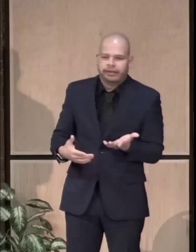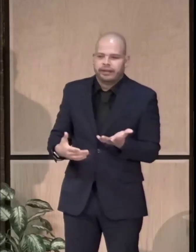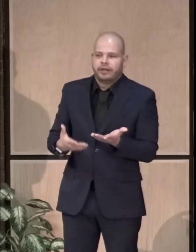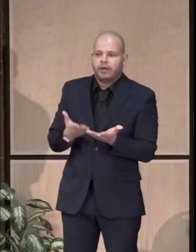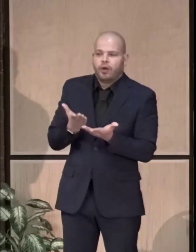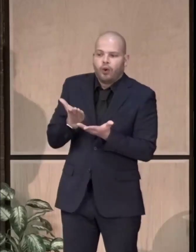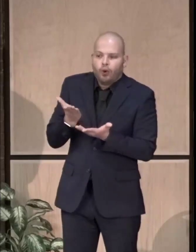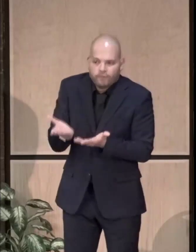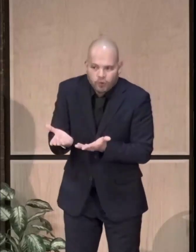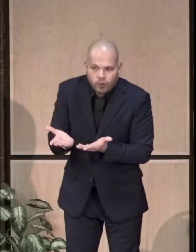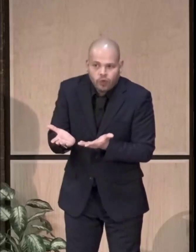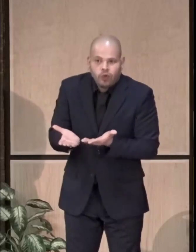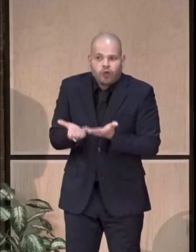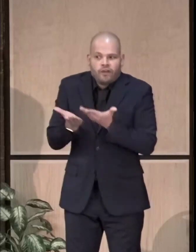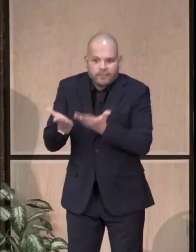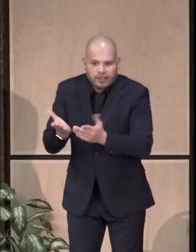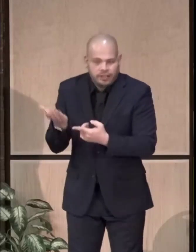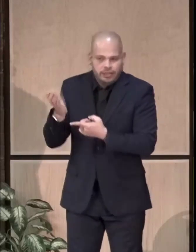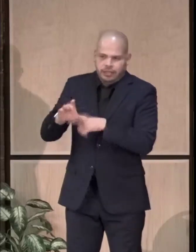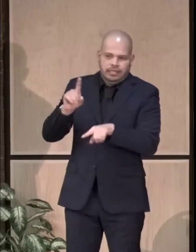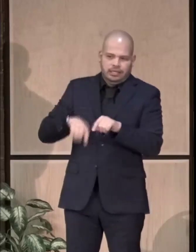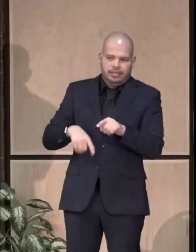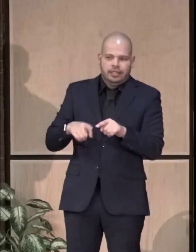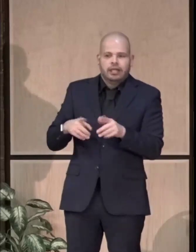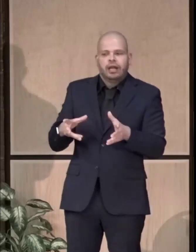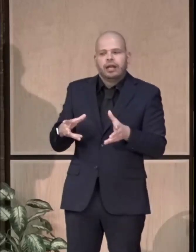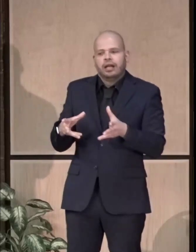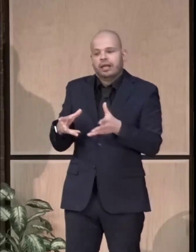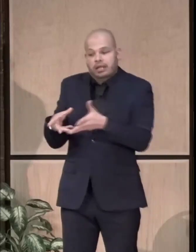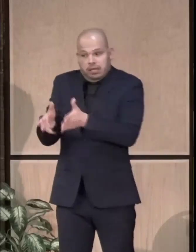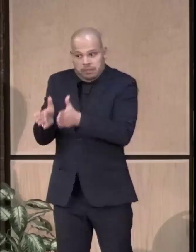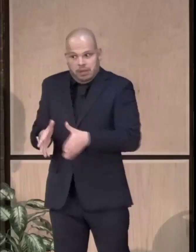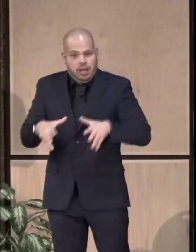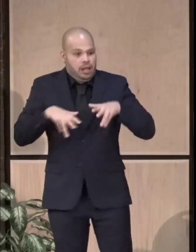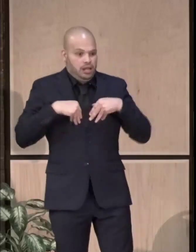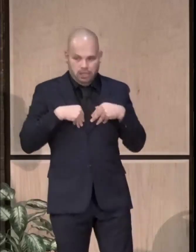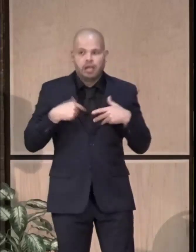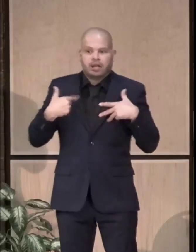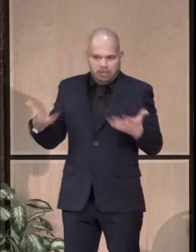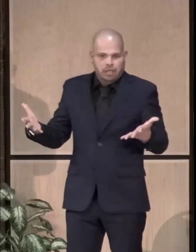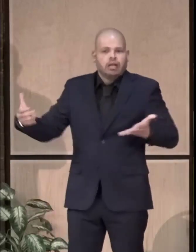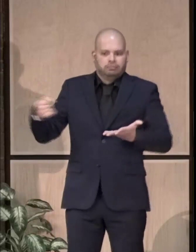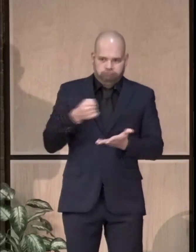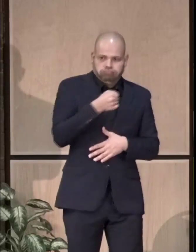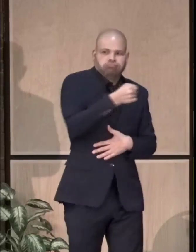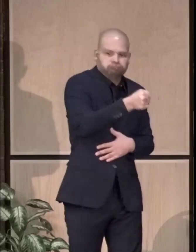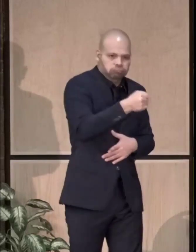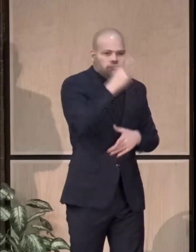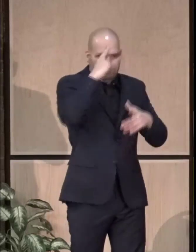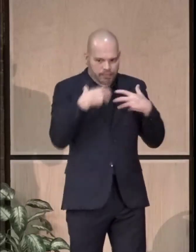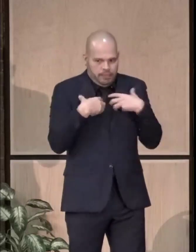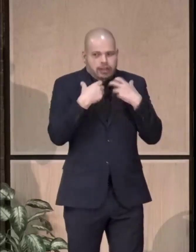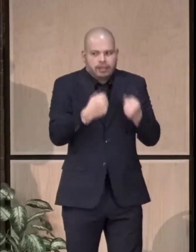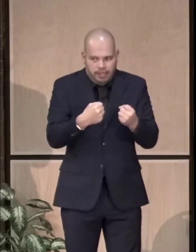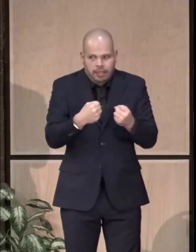got him to the hospital for mental health, but it ultimately comes down to him and whether he would like further treatment. And so that's what I was